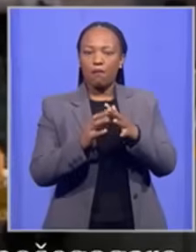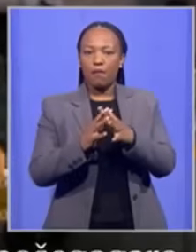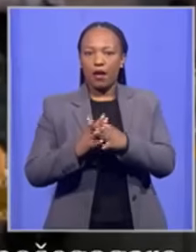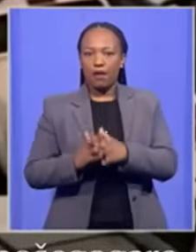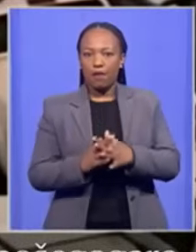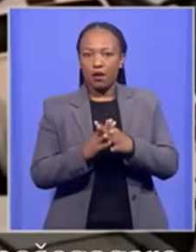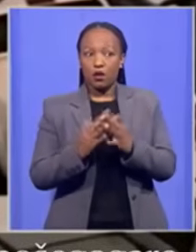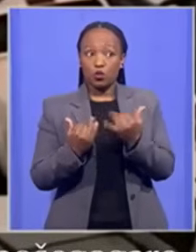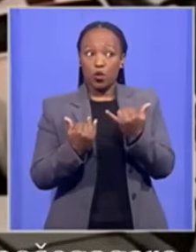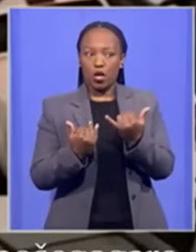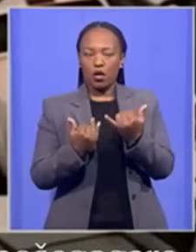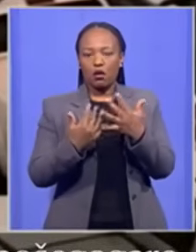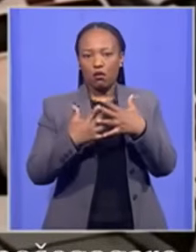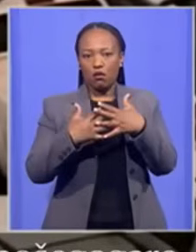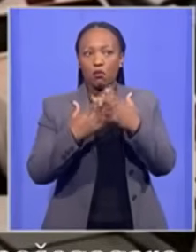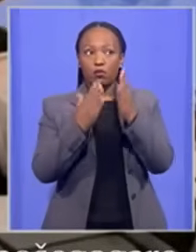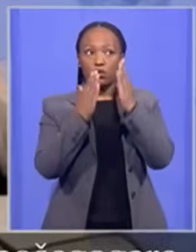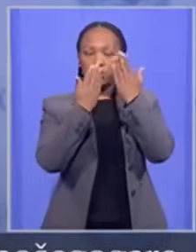thome bošegogare.